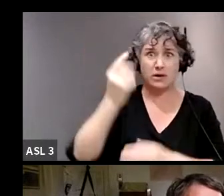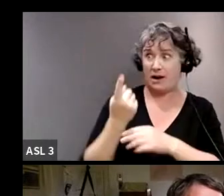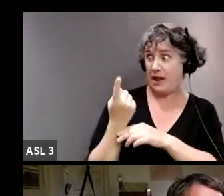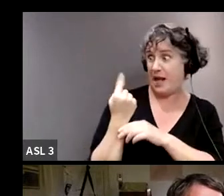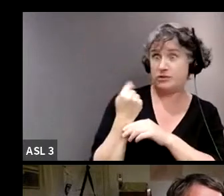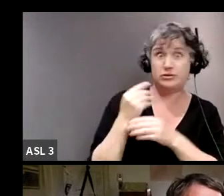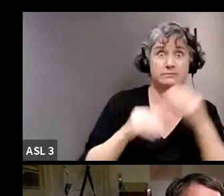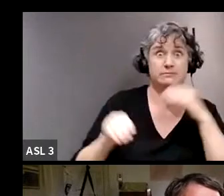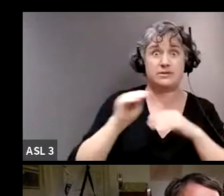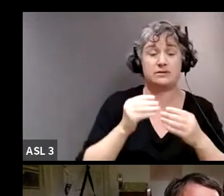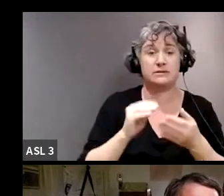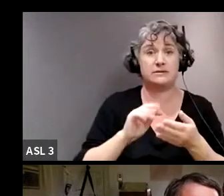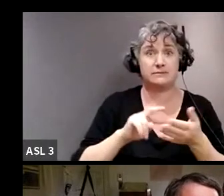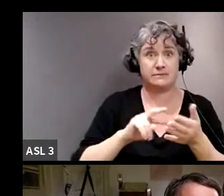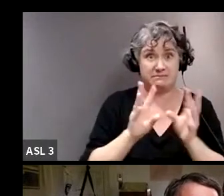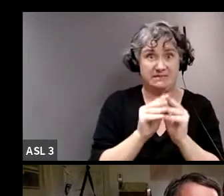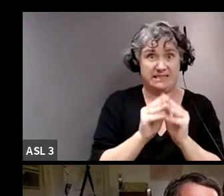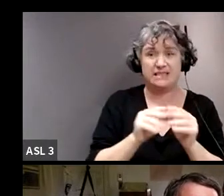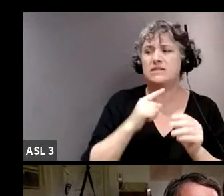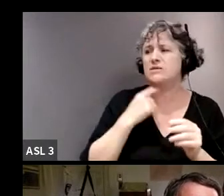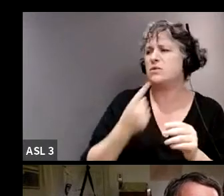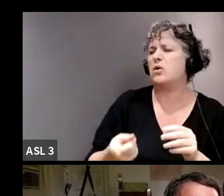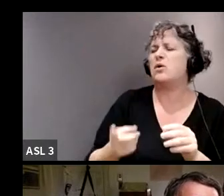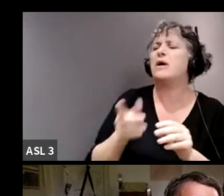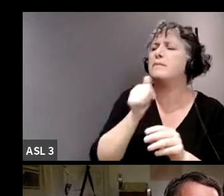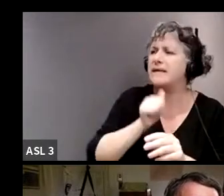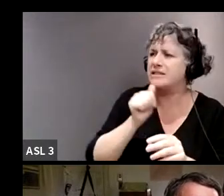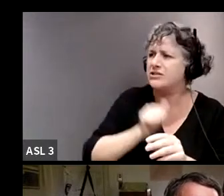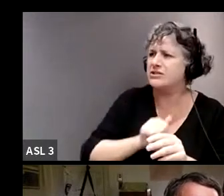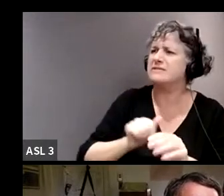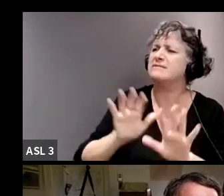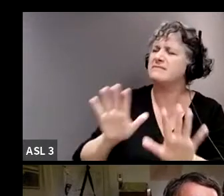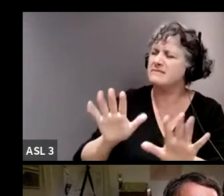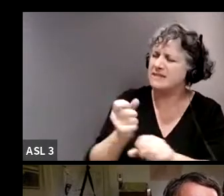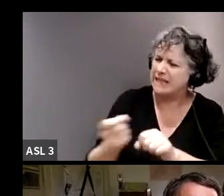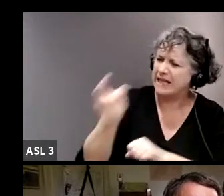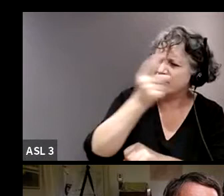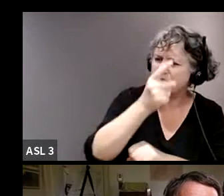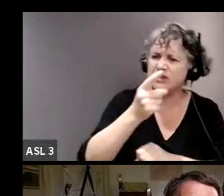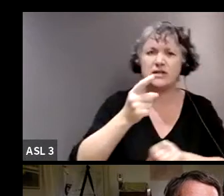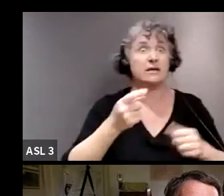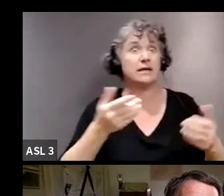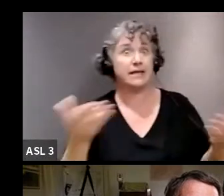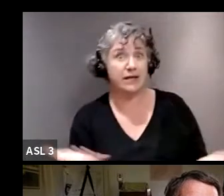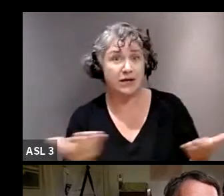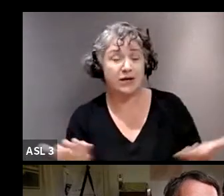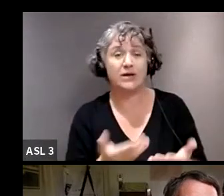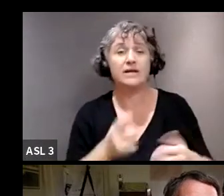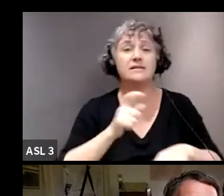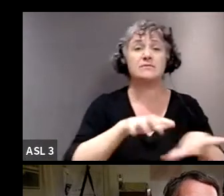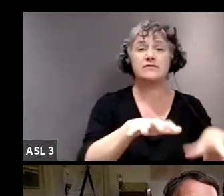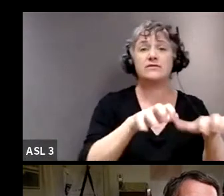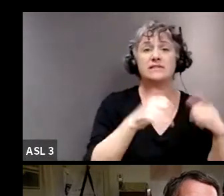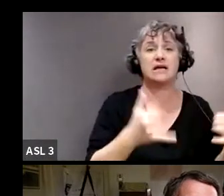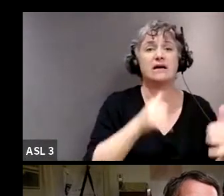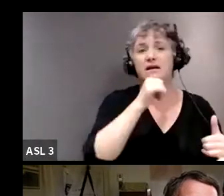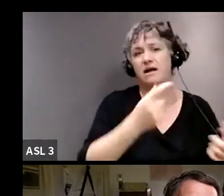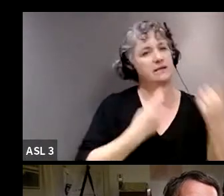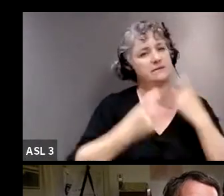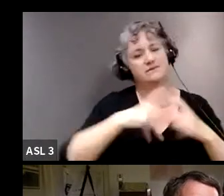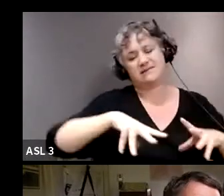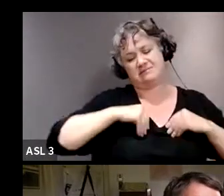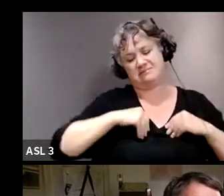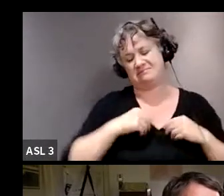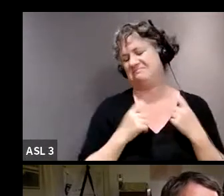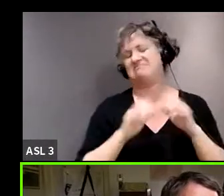told to be patient and wait for next year and here we are the time to freeze the budget is now thank you and i will not be taking questions